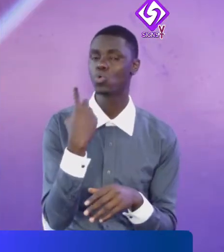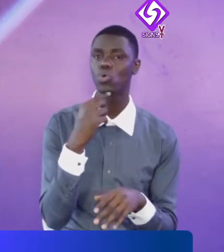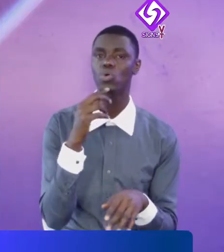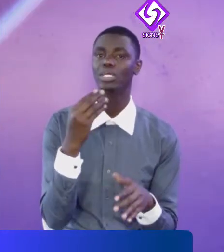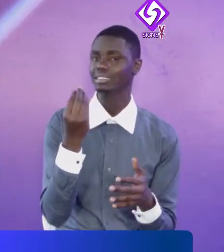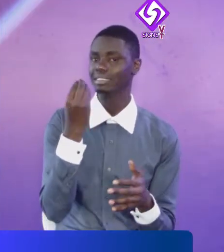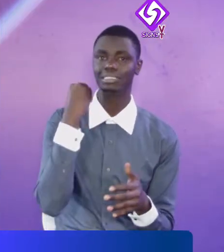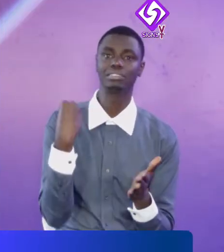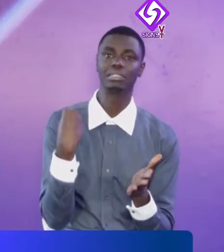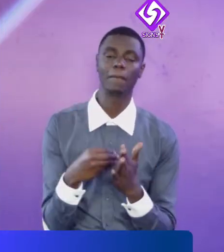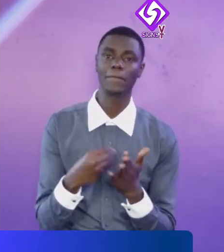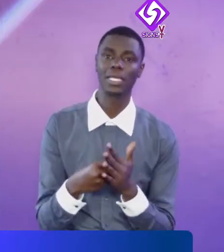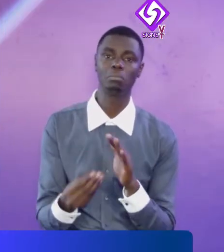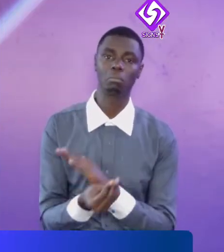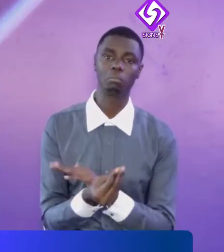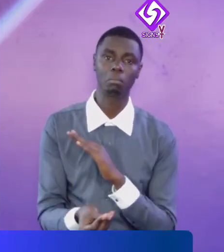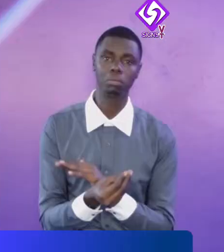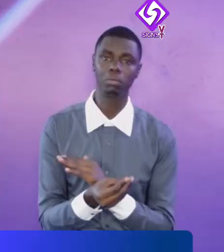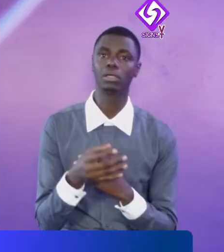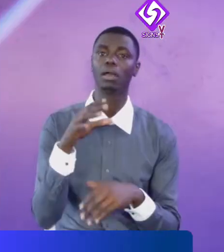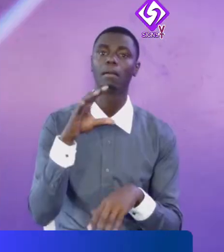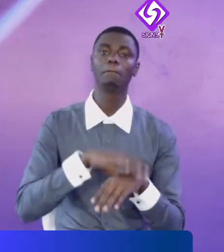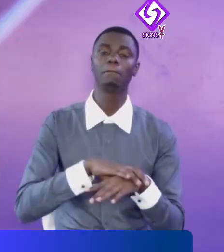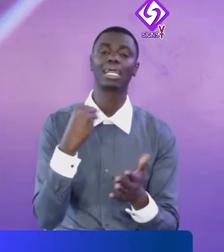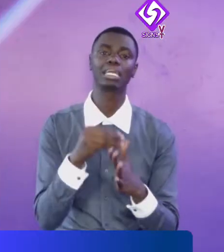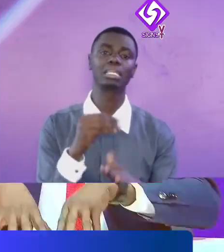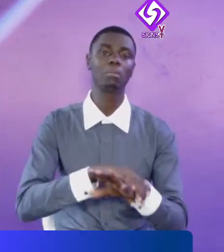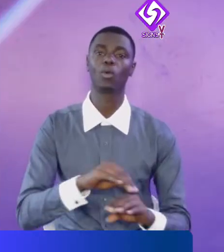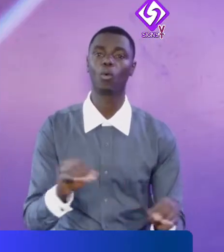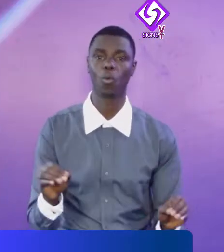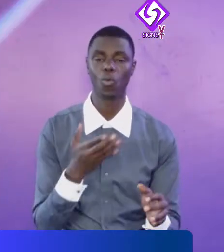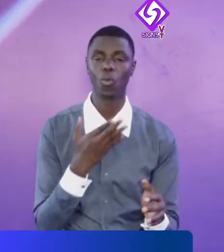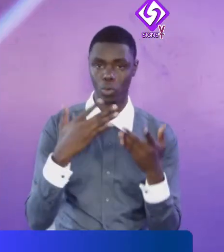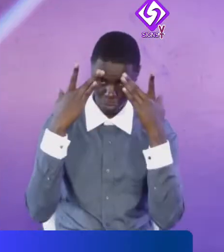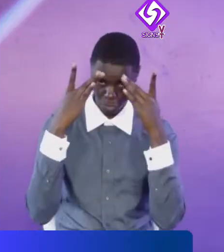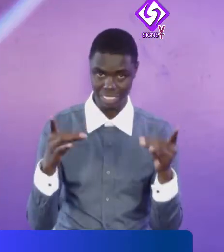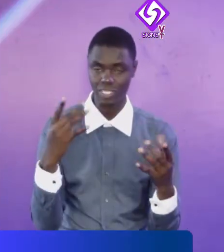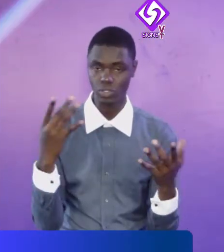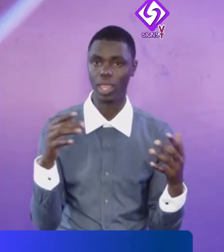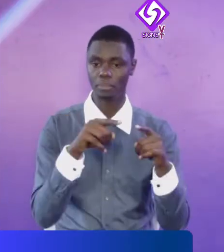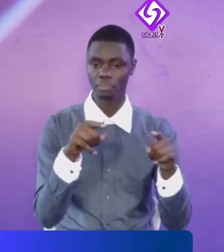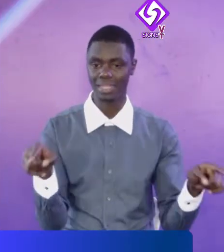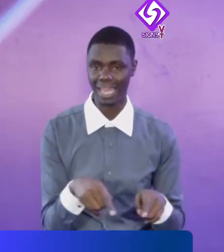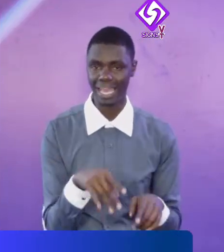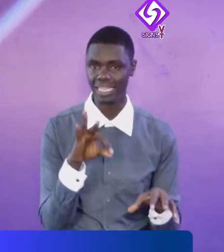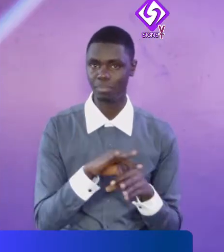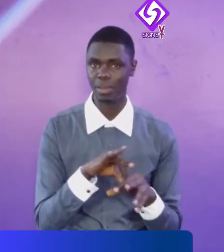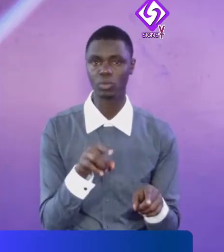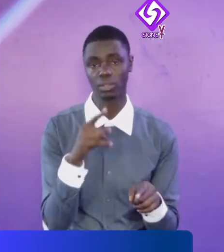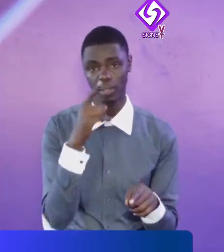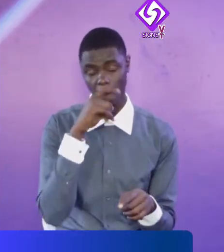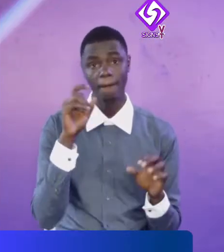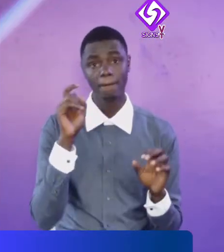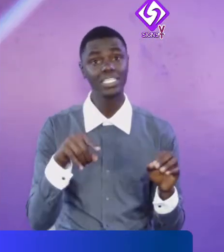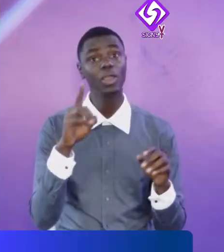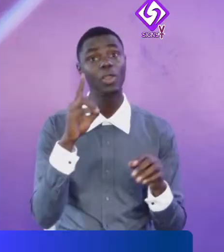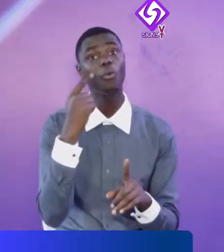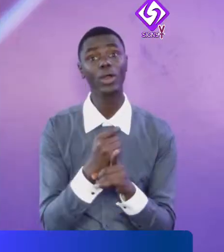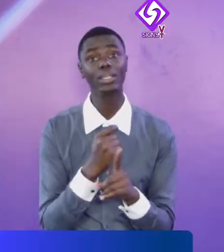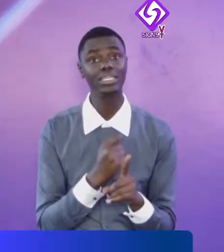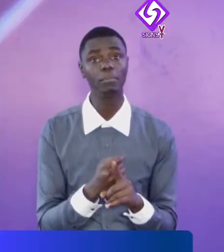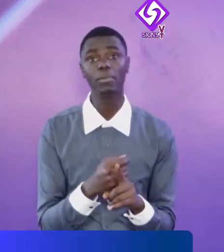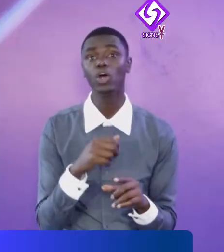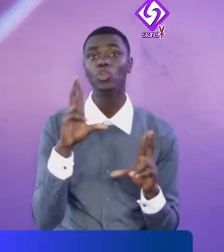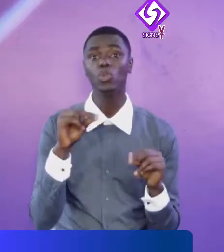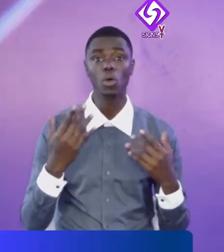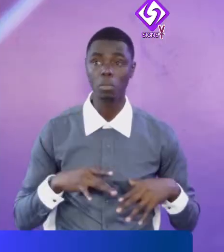being bribed should never see that money. Yeah. So we want to decide at the ballot. It should be glaringly one term that there's no one who will